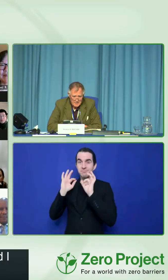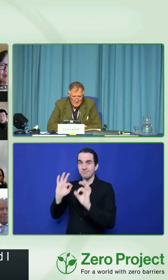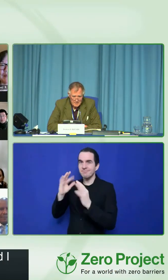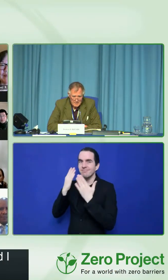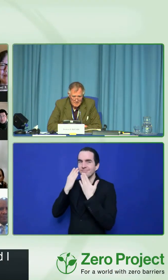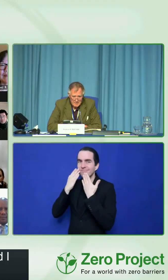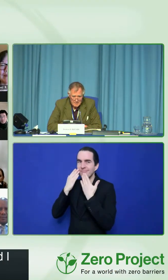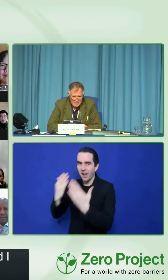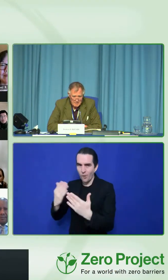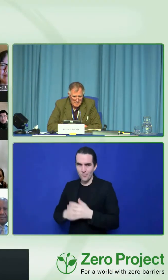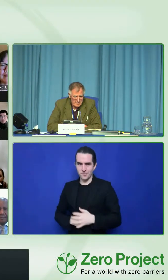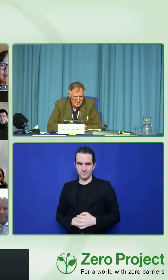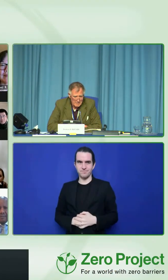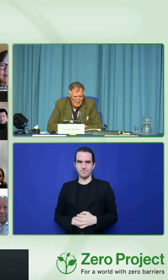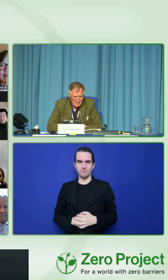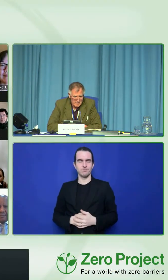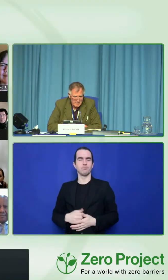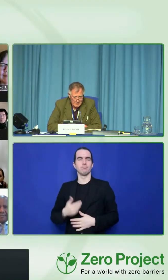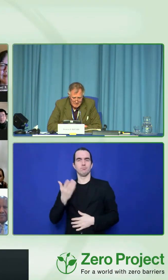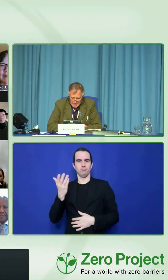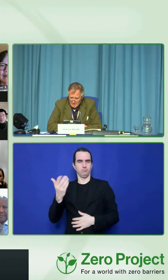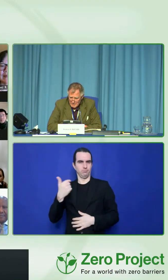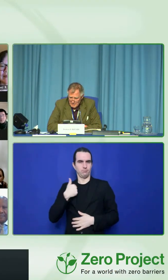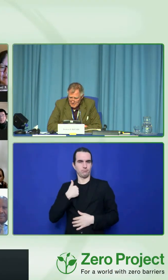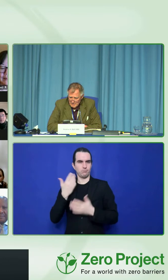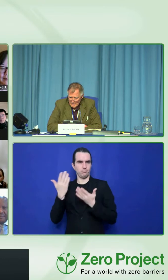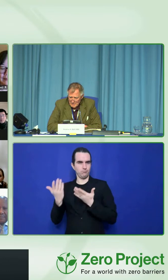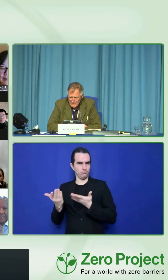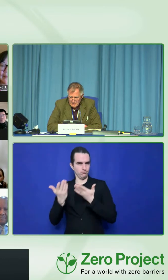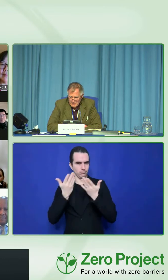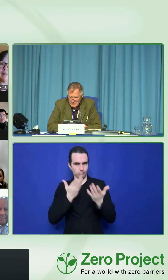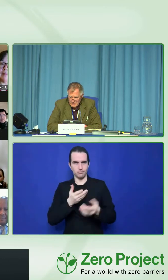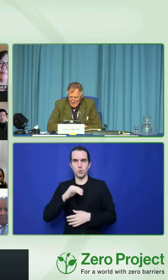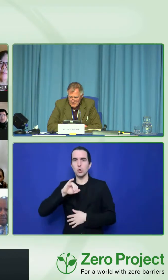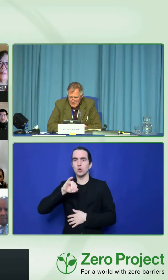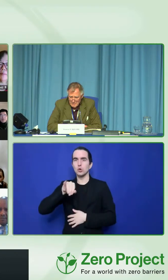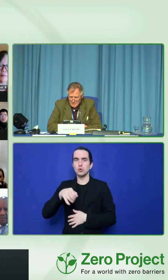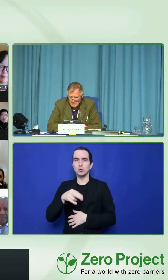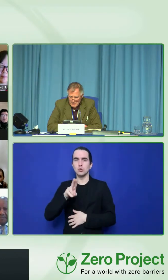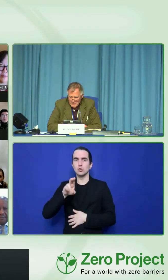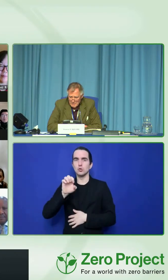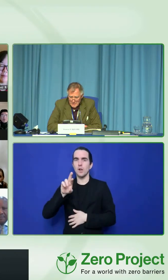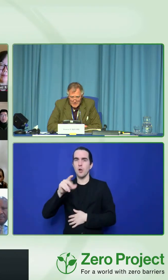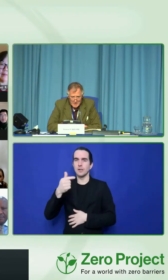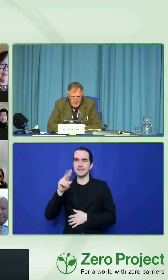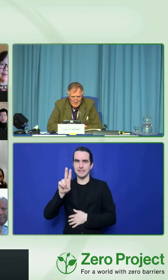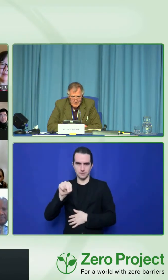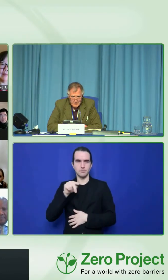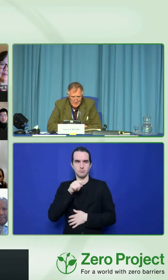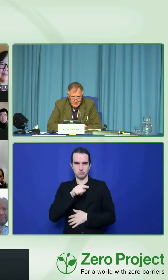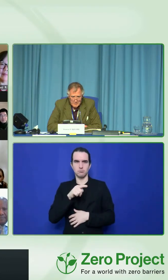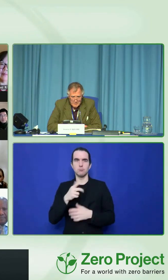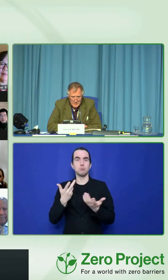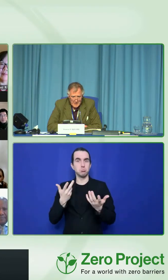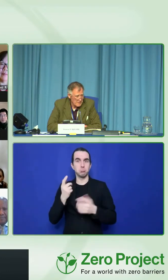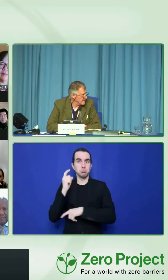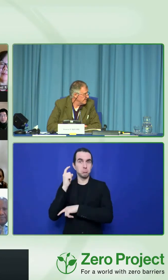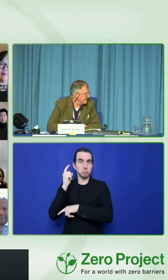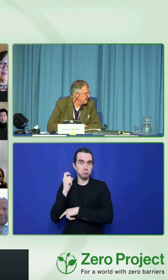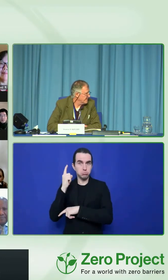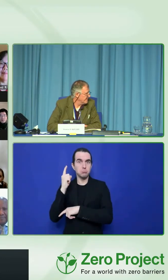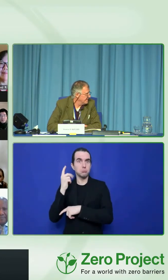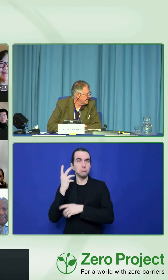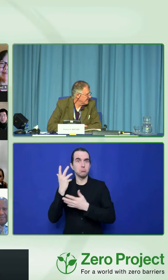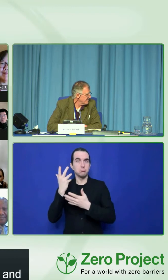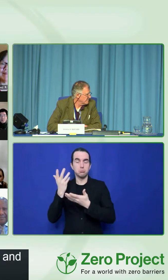Yeah, thank you very much, Tom, and thank you also very much, Peter from Safaricom in Kenya. I believe it's now